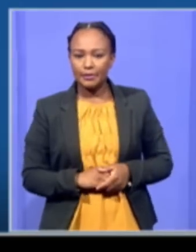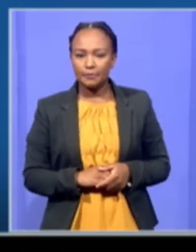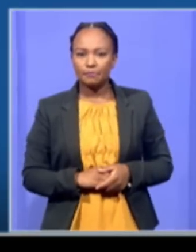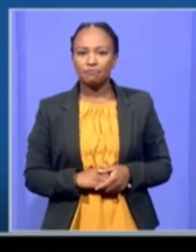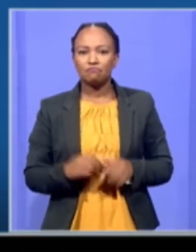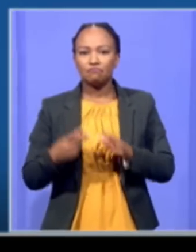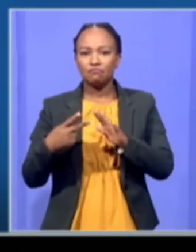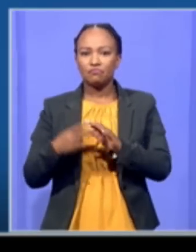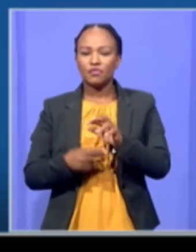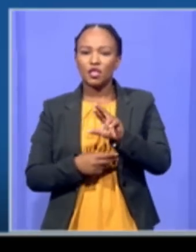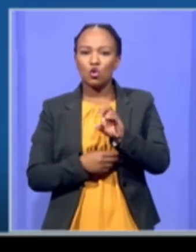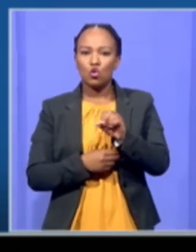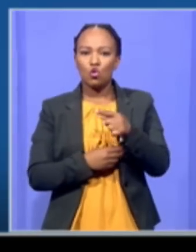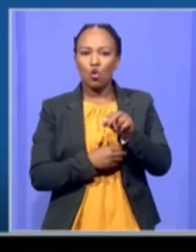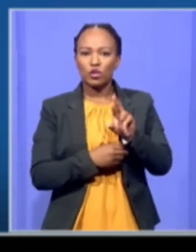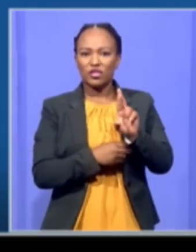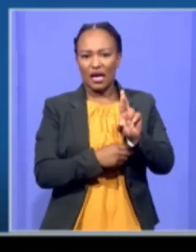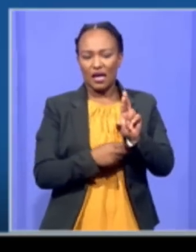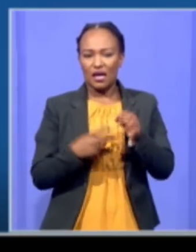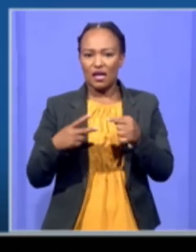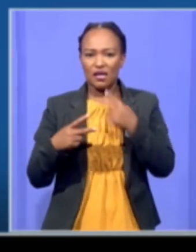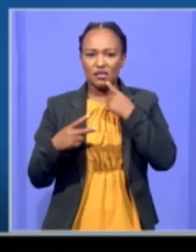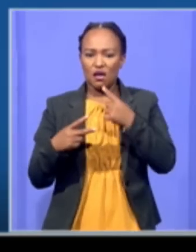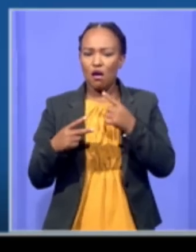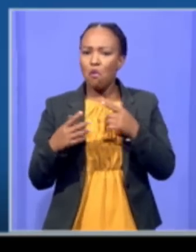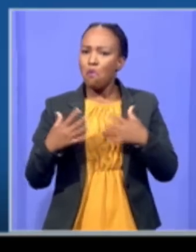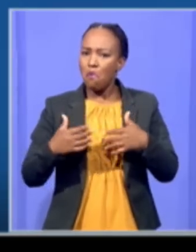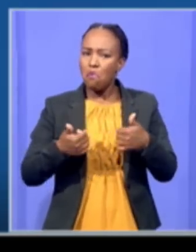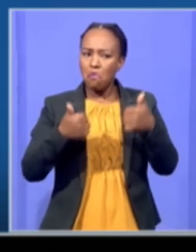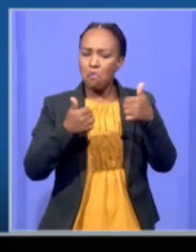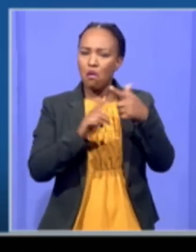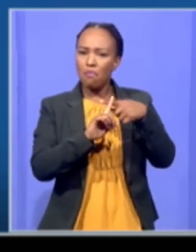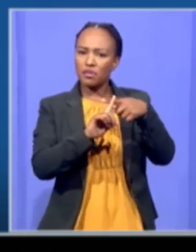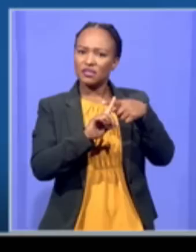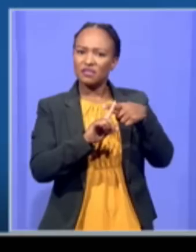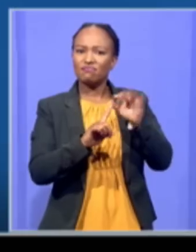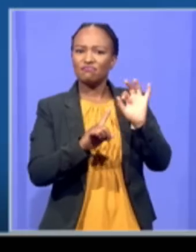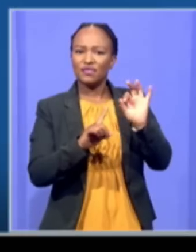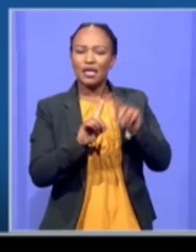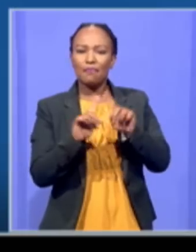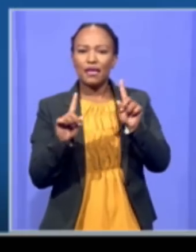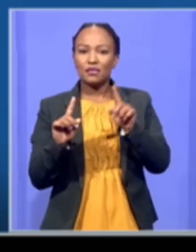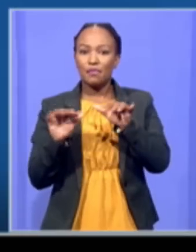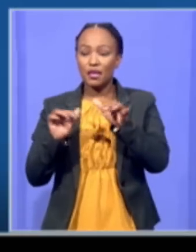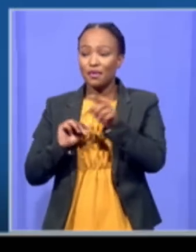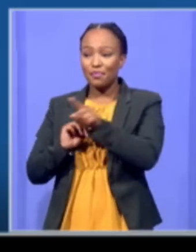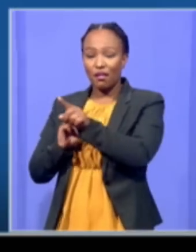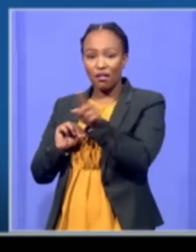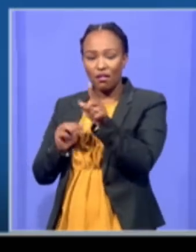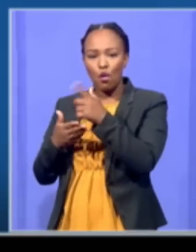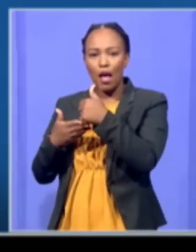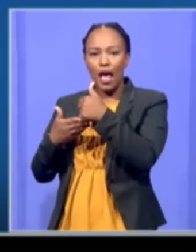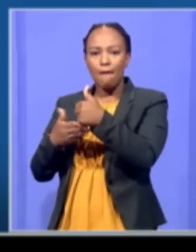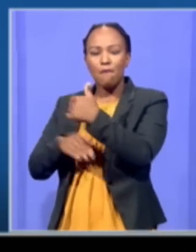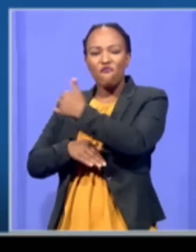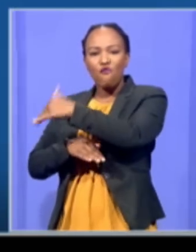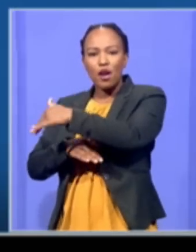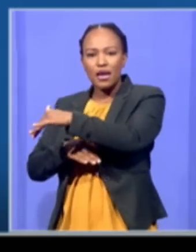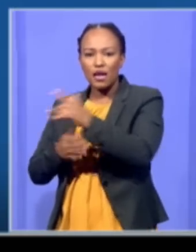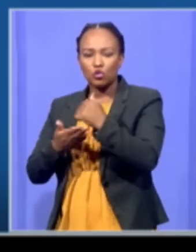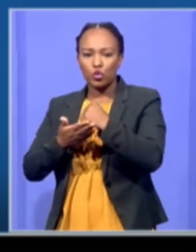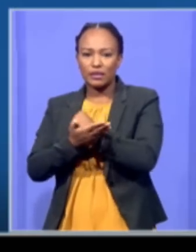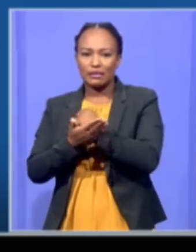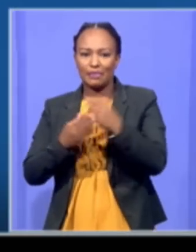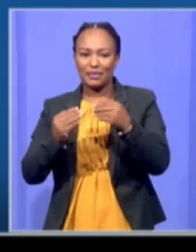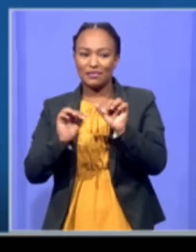Gabriel Rocha yena o re e ka ba taba e botse kudu bjalo e tla senya ke batho bao ba thušago bafaladi go ba ngwadiša dikgwebo